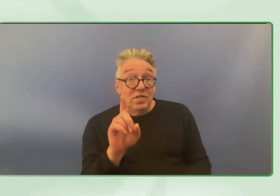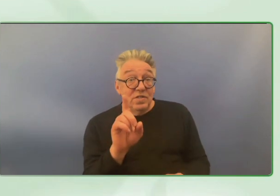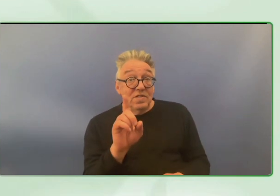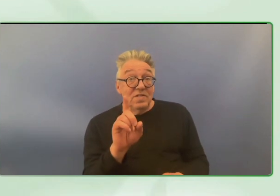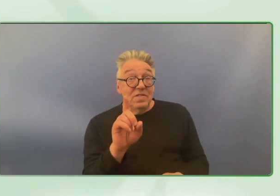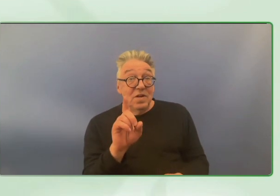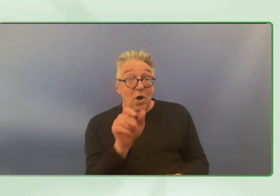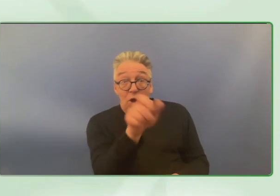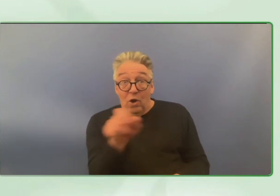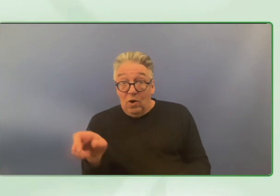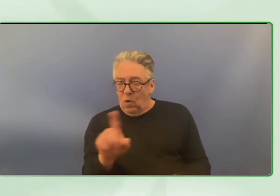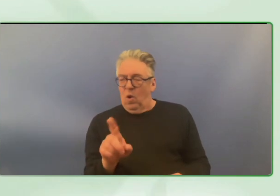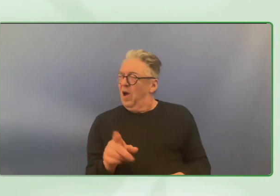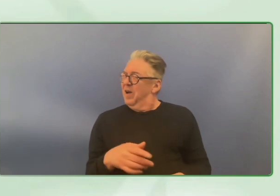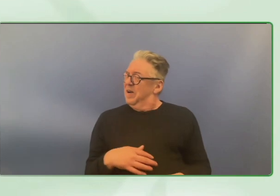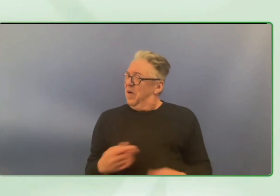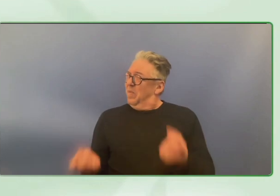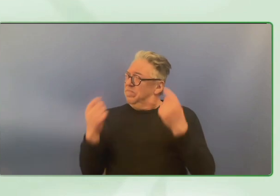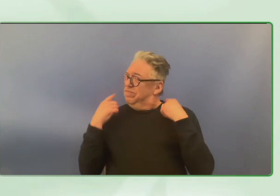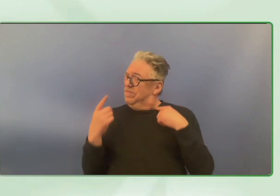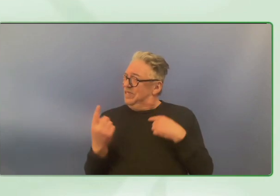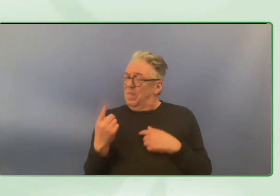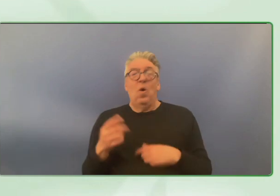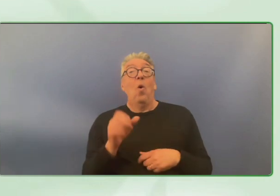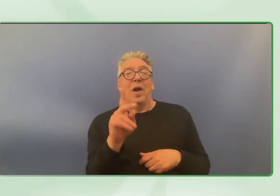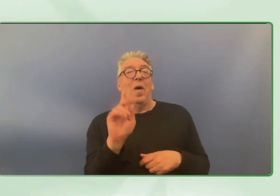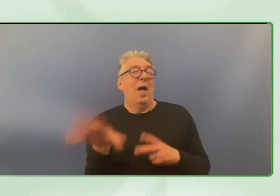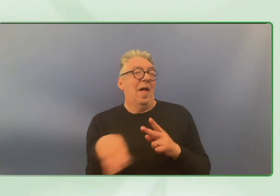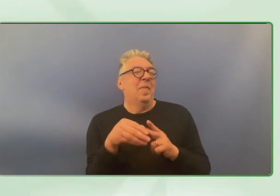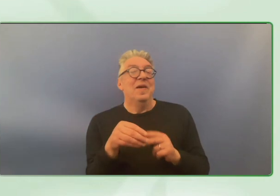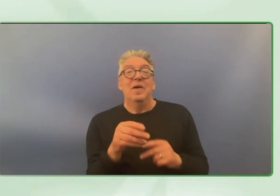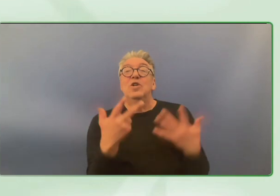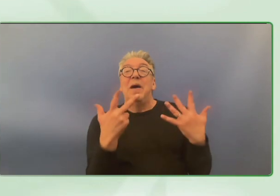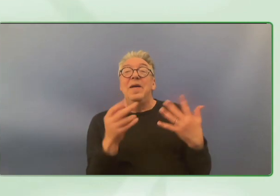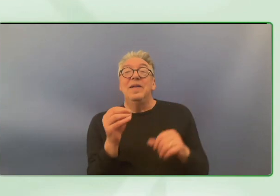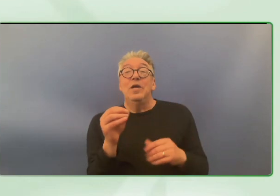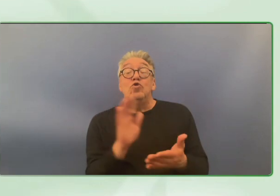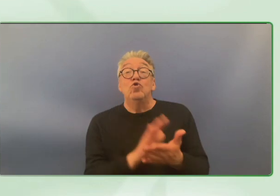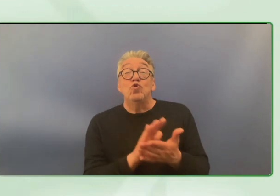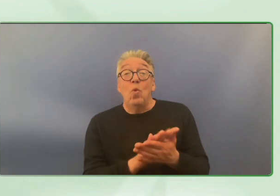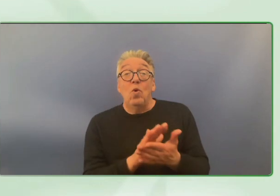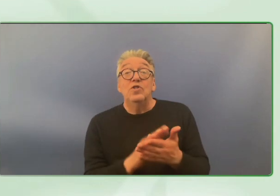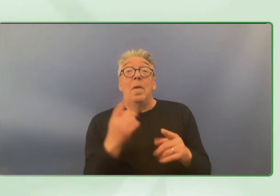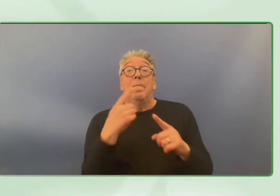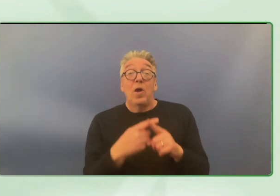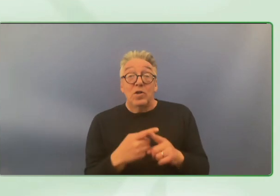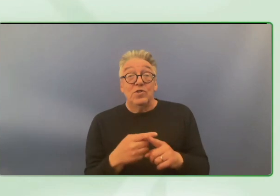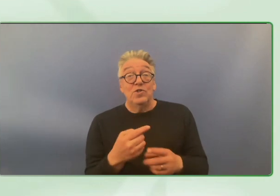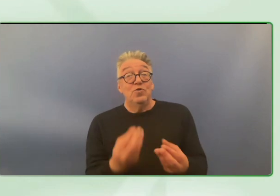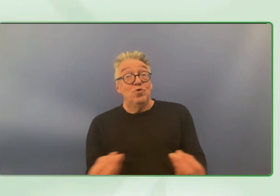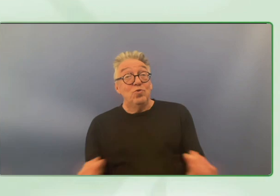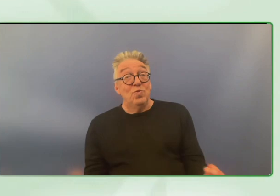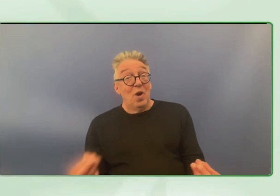I thought I missed something. So I'll add that. So 80 schools, and also their parents. The parents of